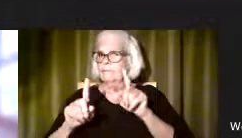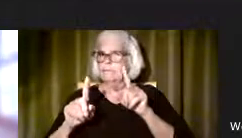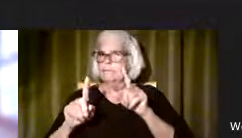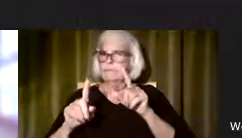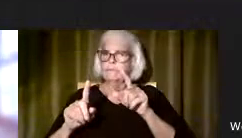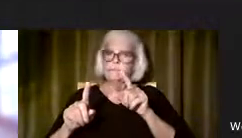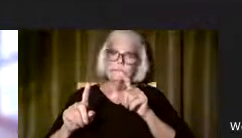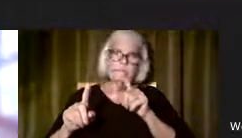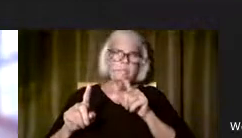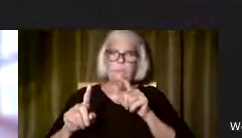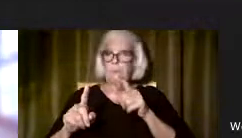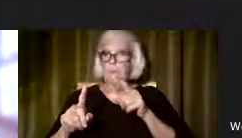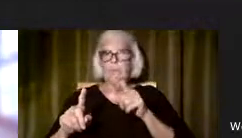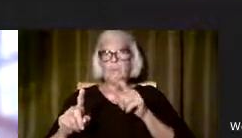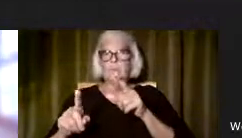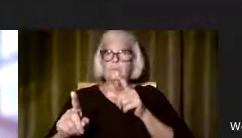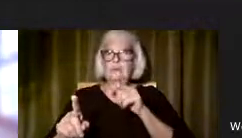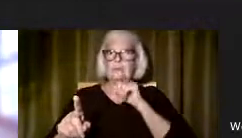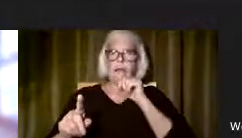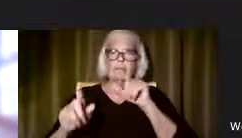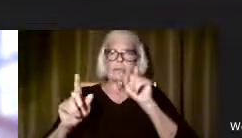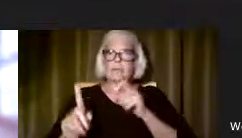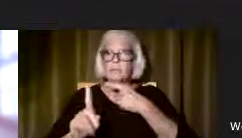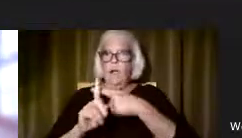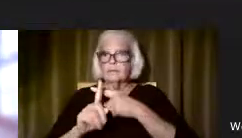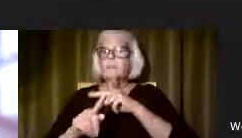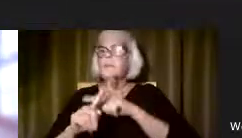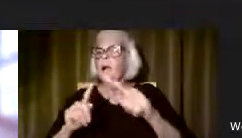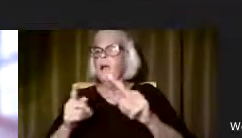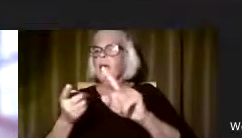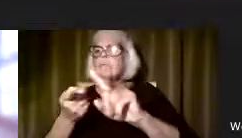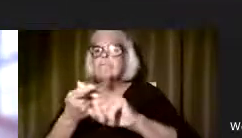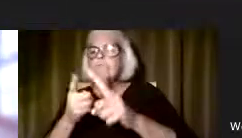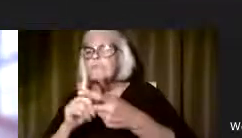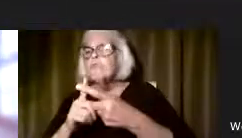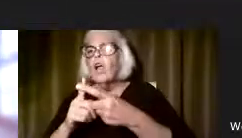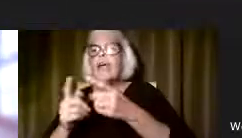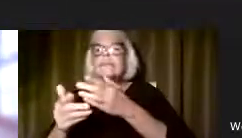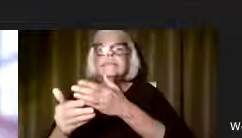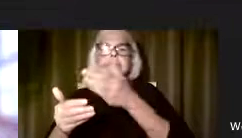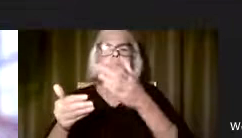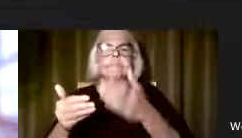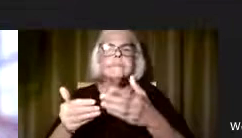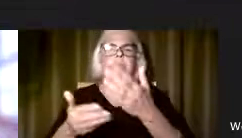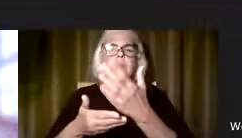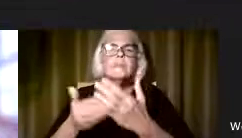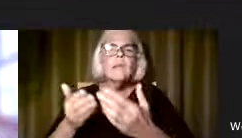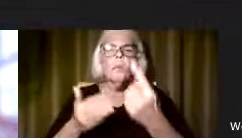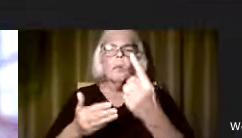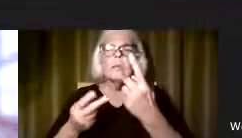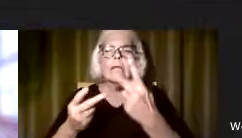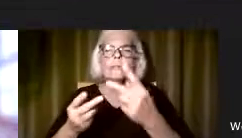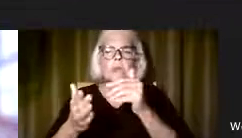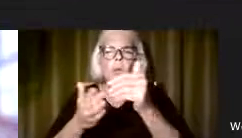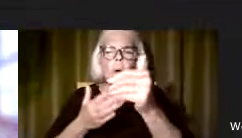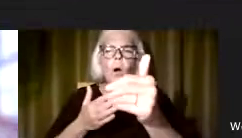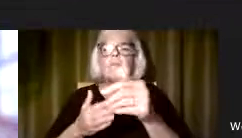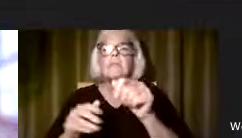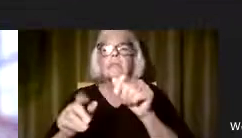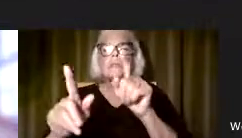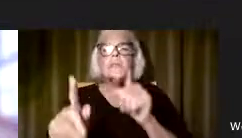to date on your vaccinations. We've received a lot of questions around this because it can be confusing on when to test.